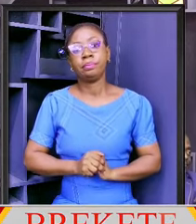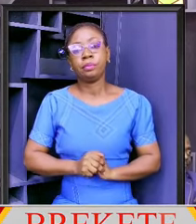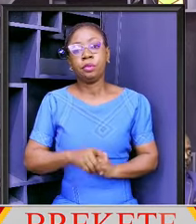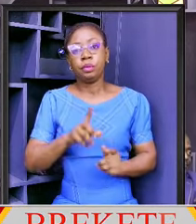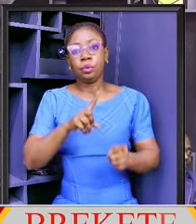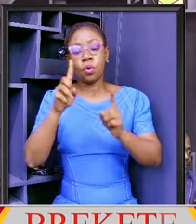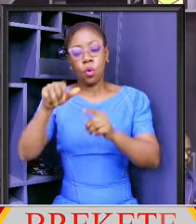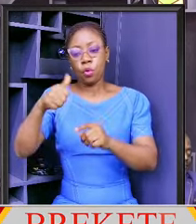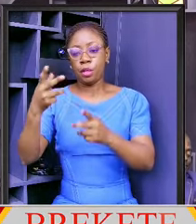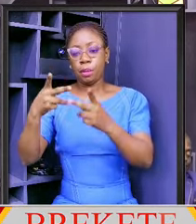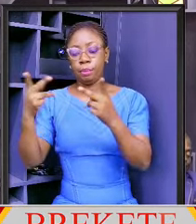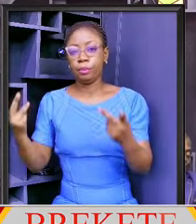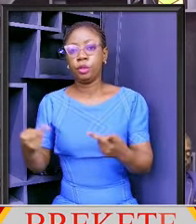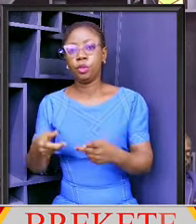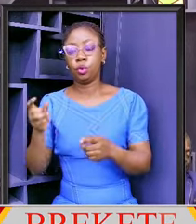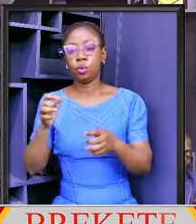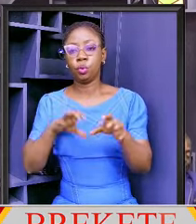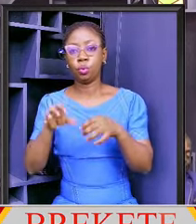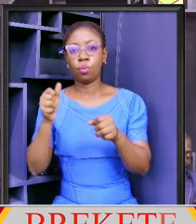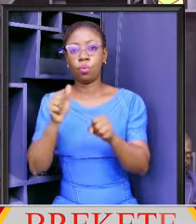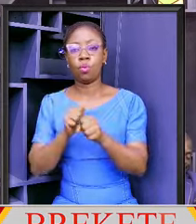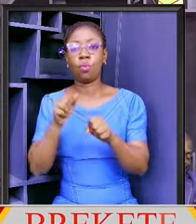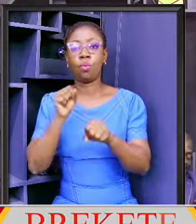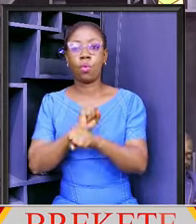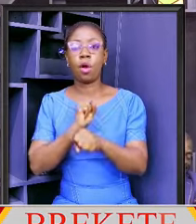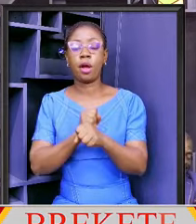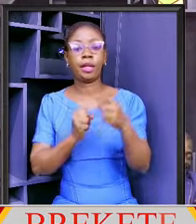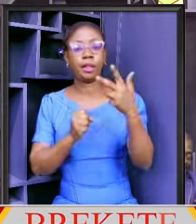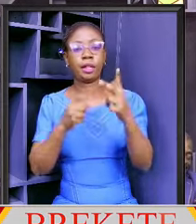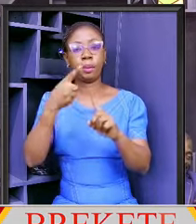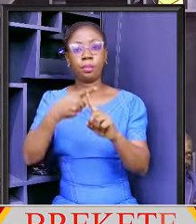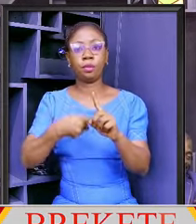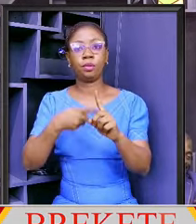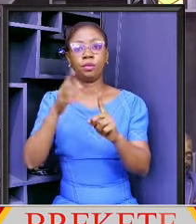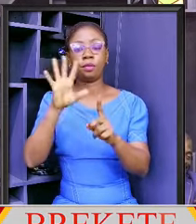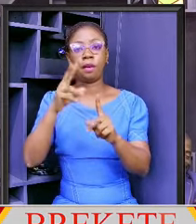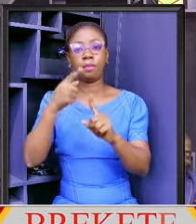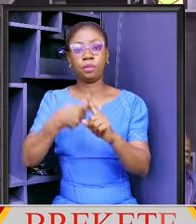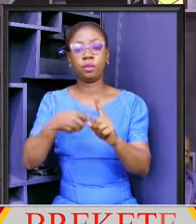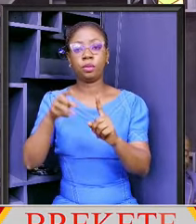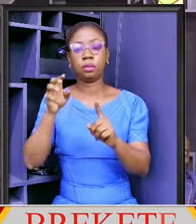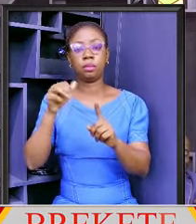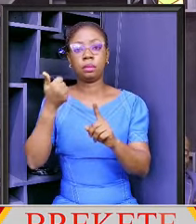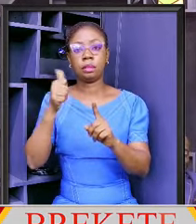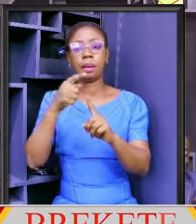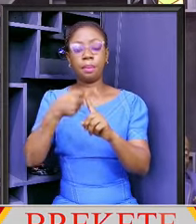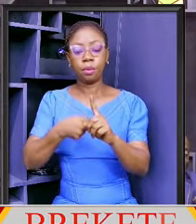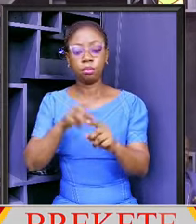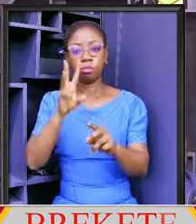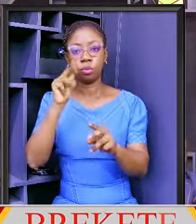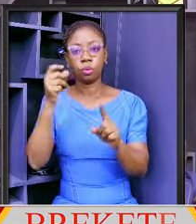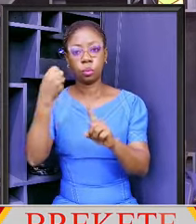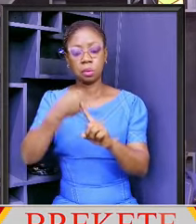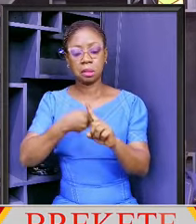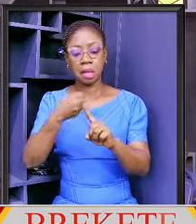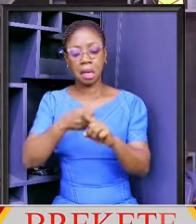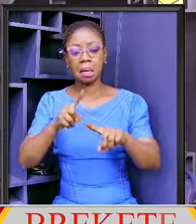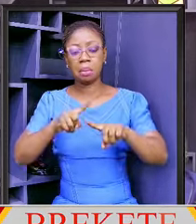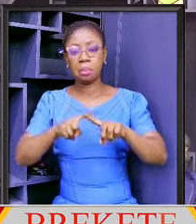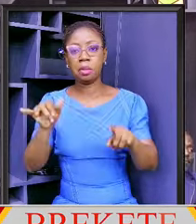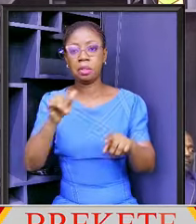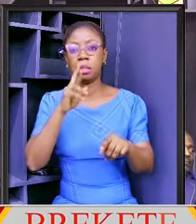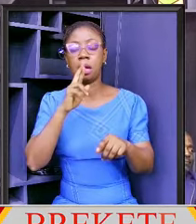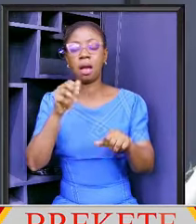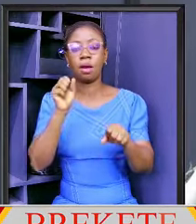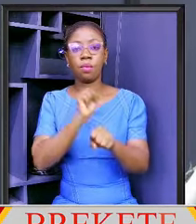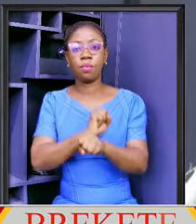3 months, 4 months, 8 months, 1 year, 1 year plus. No salary. And they are working. By far more than these ones where they get